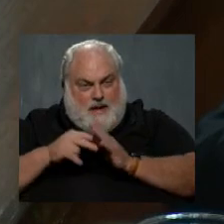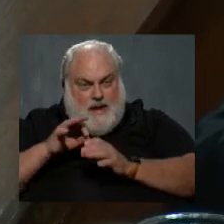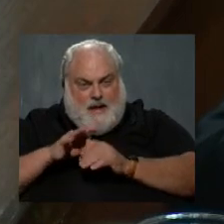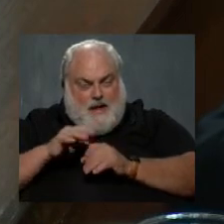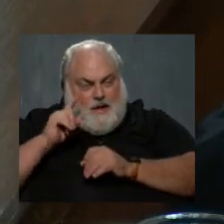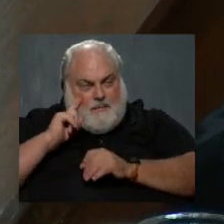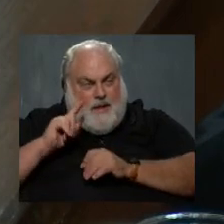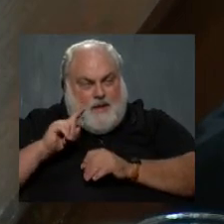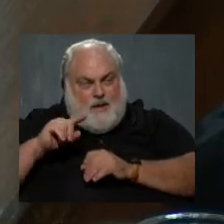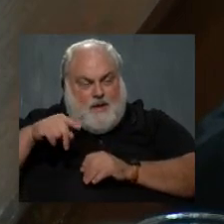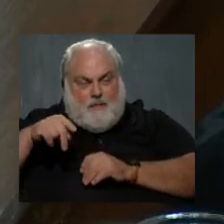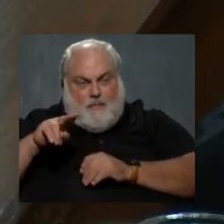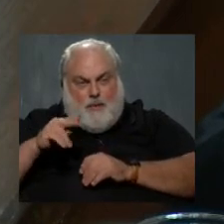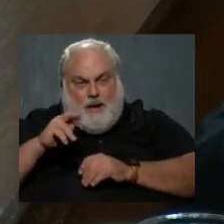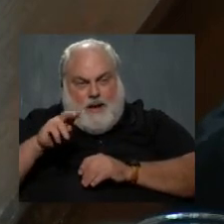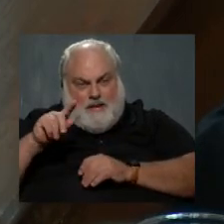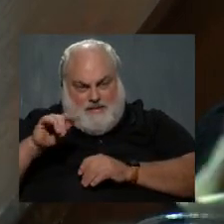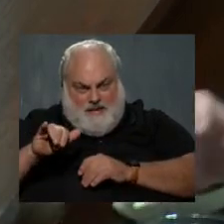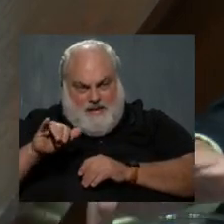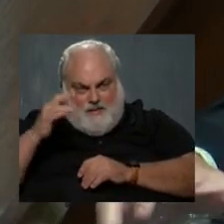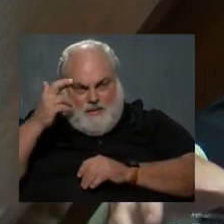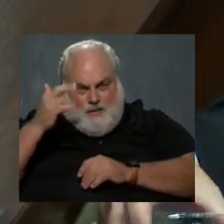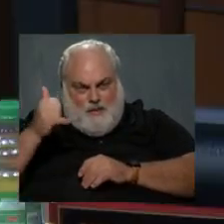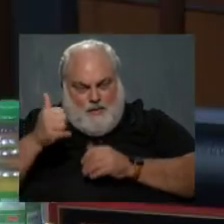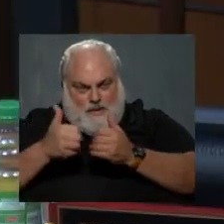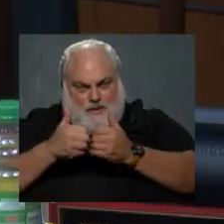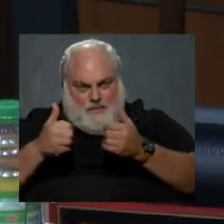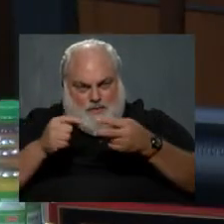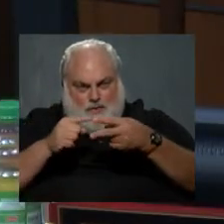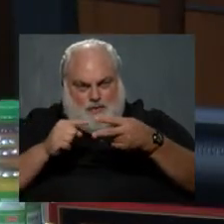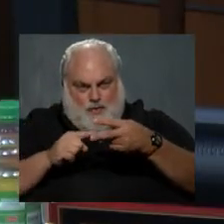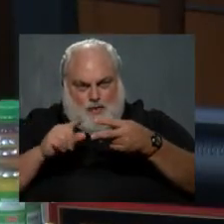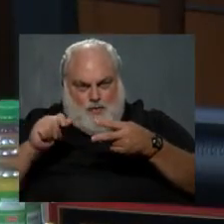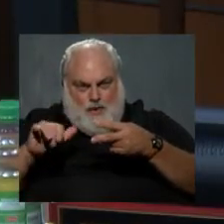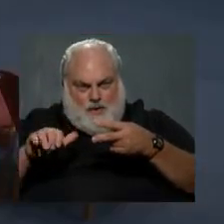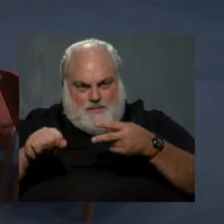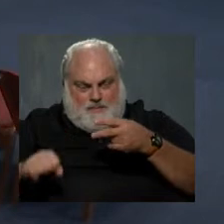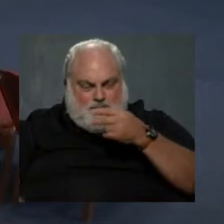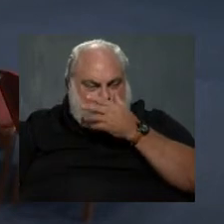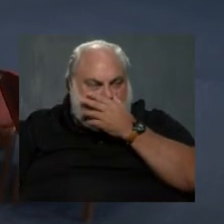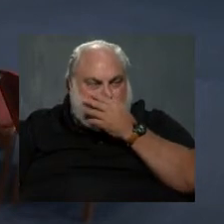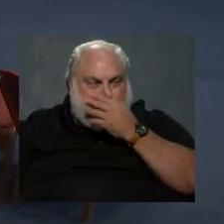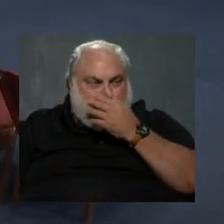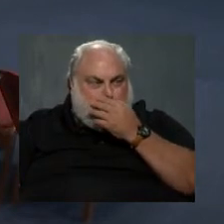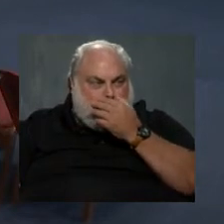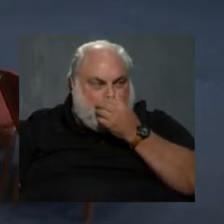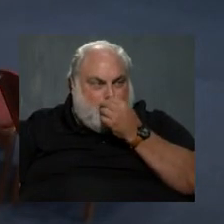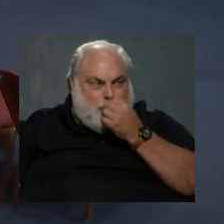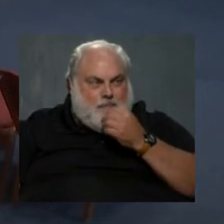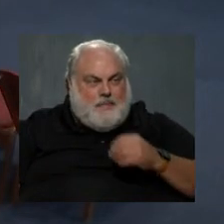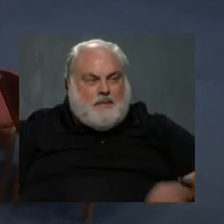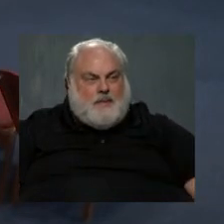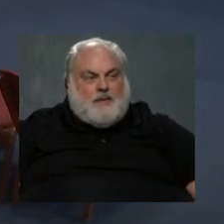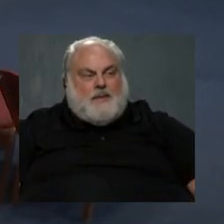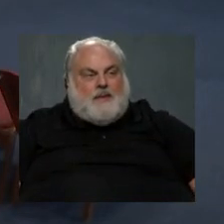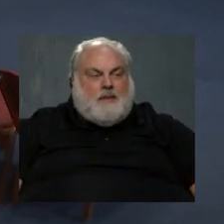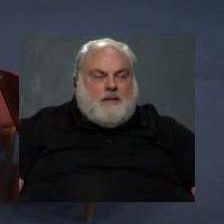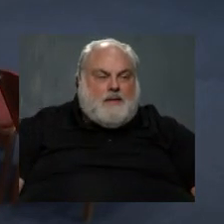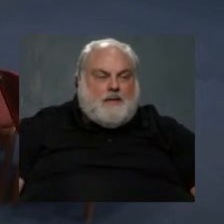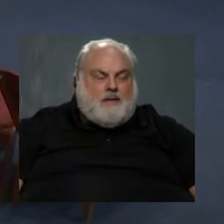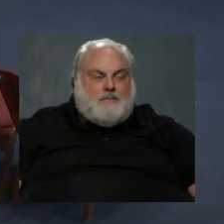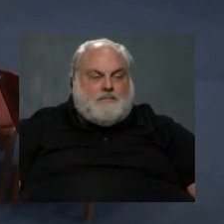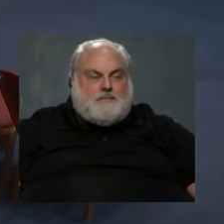by plurality, and that's why it was like that. Thank you, sir. Mr. Moore?